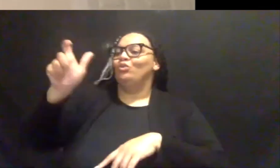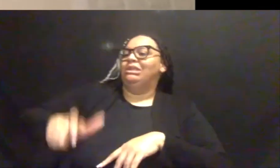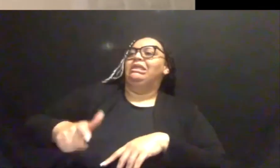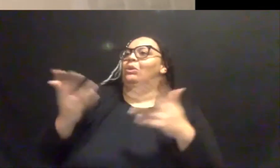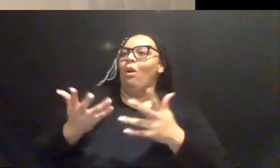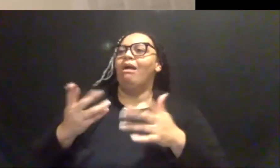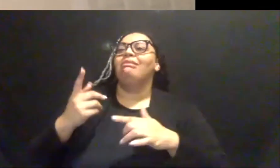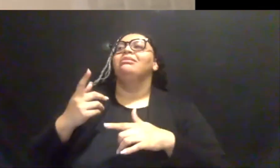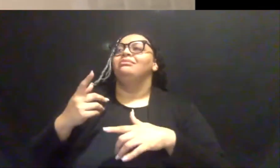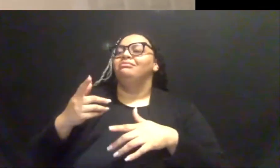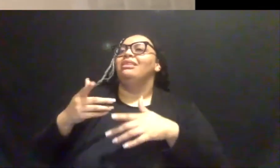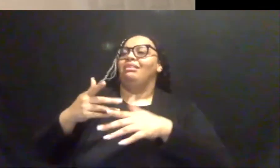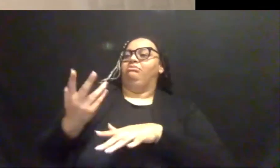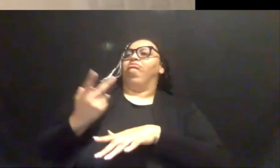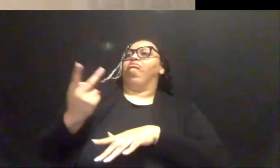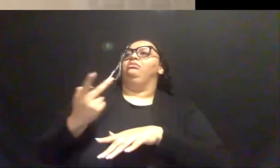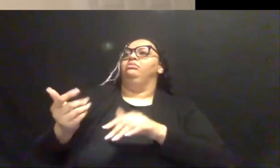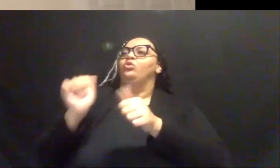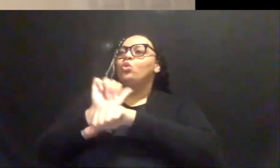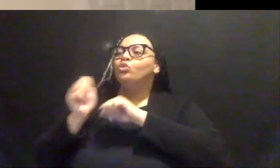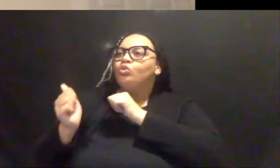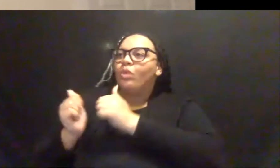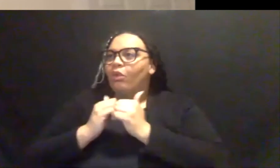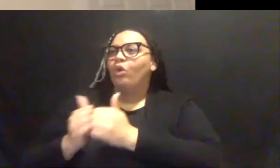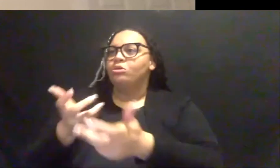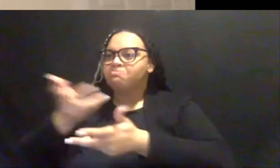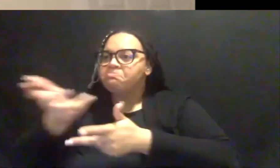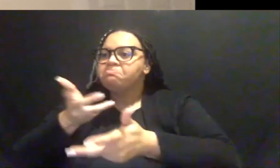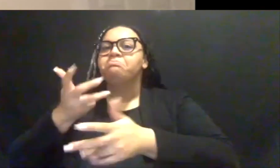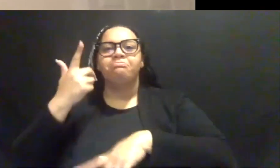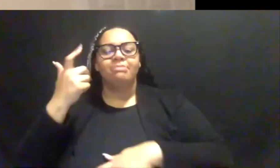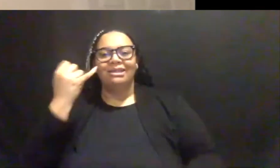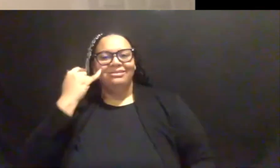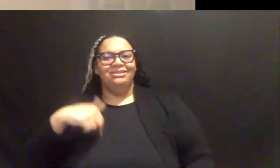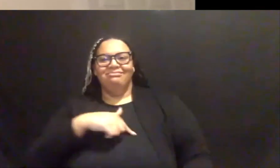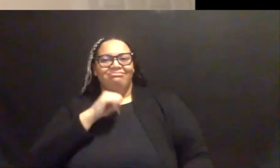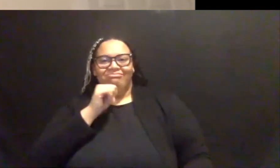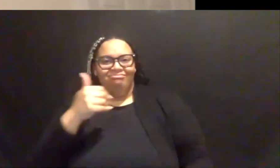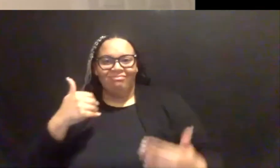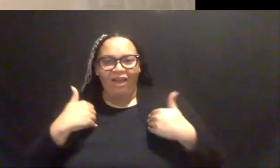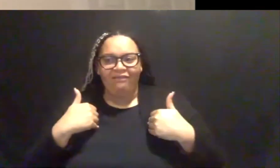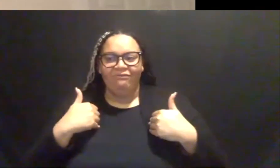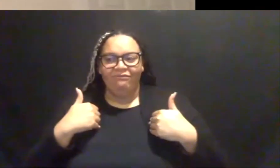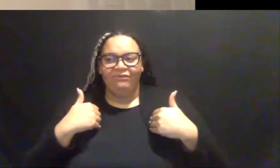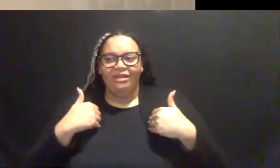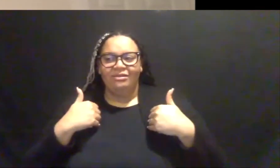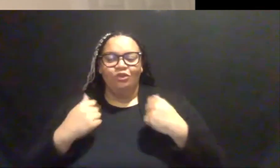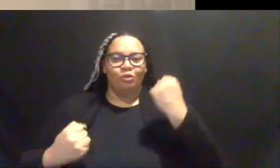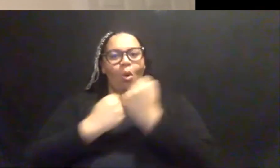And then let's work together to make that happen. Because if you don't have buy-in from local communities,